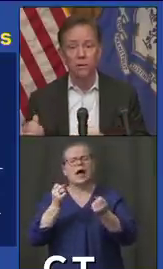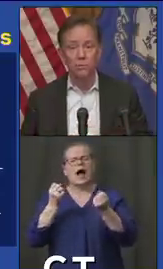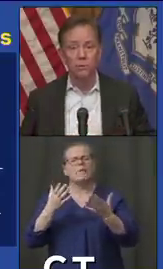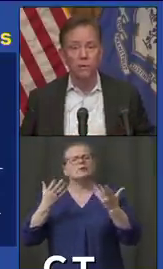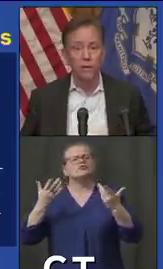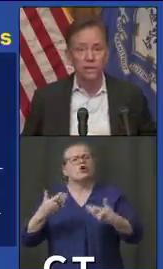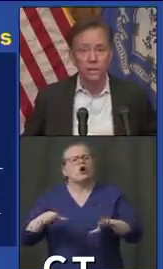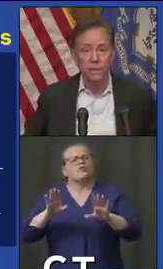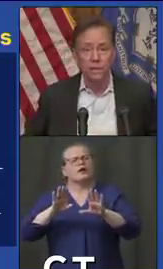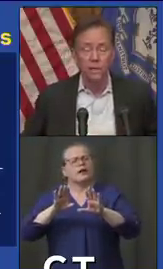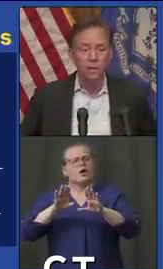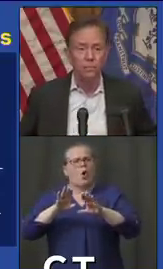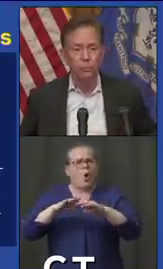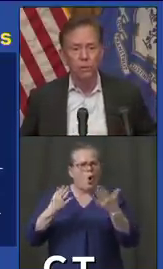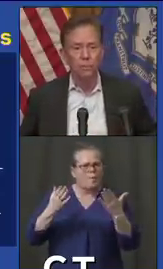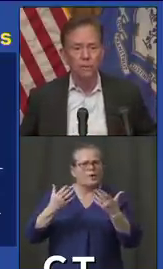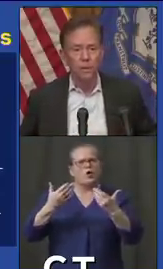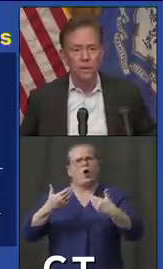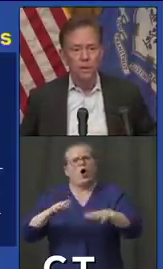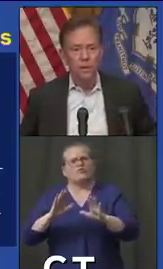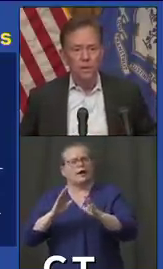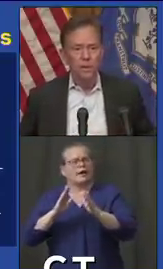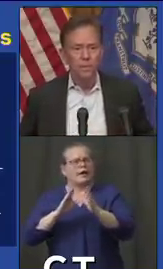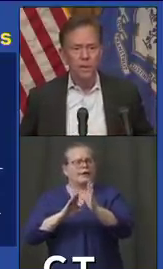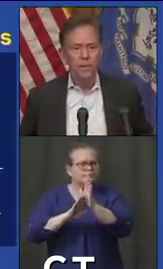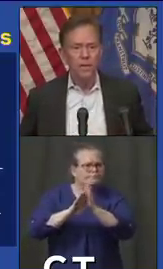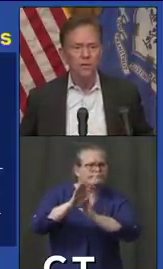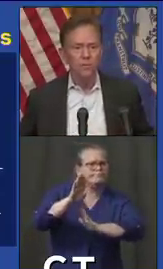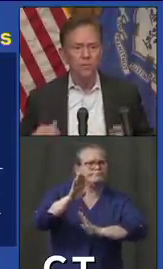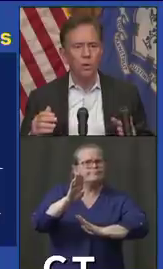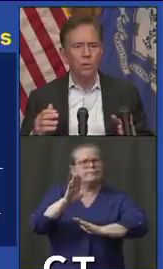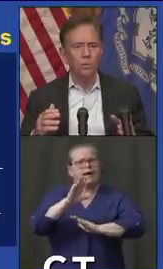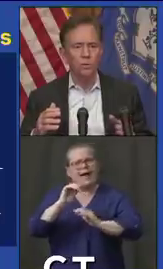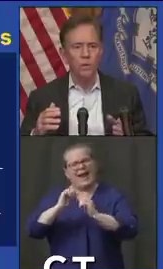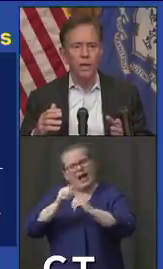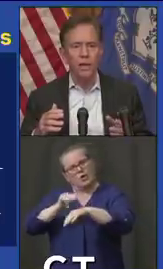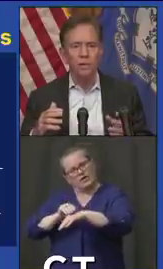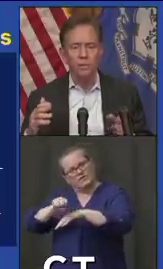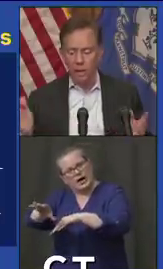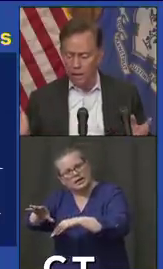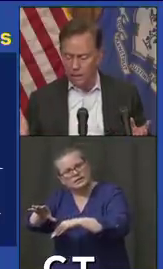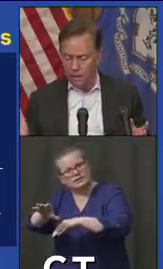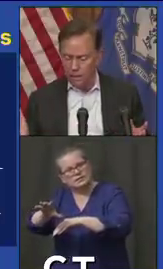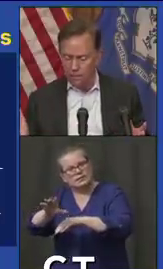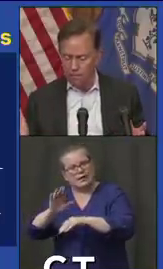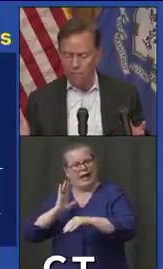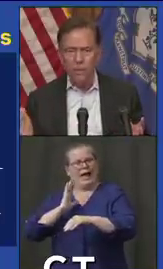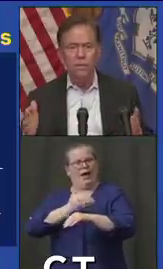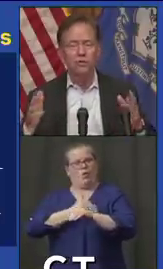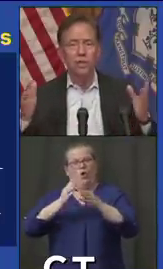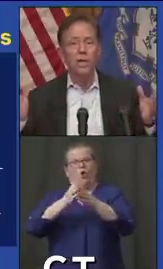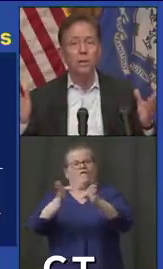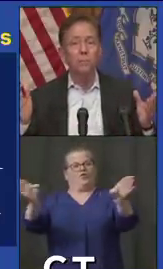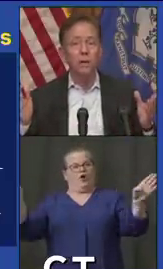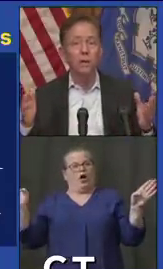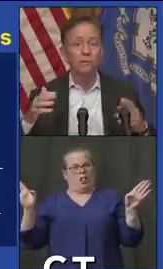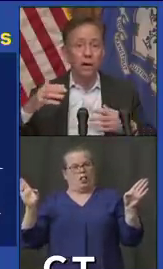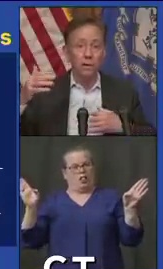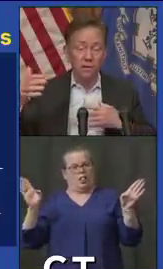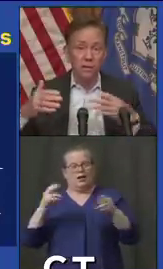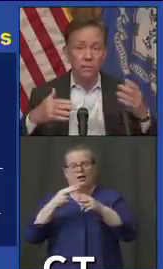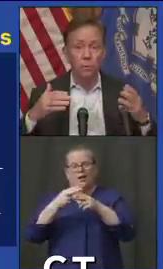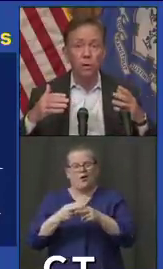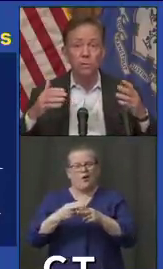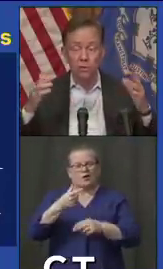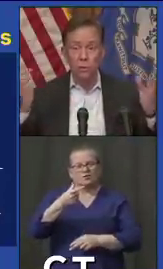and how it's reflected in unemployment. Let me give you some broad numbers. We have a GDP, the value